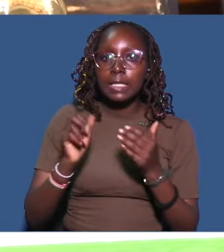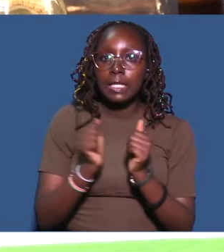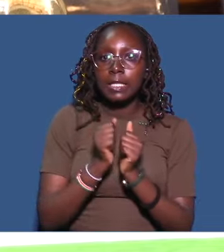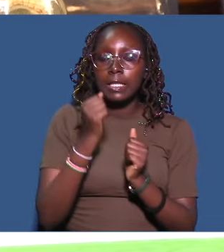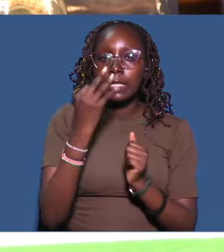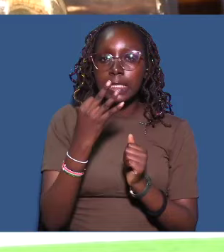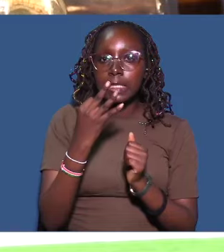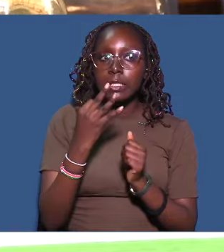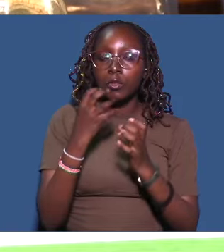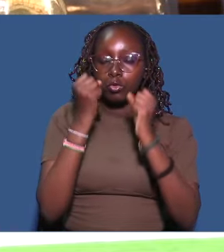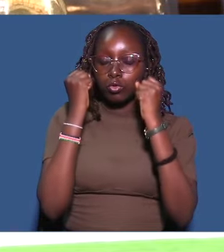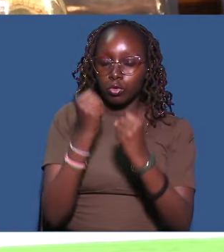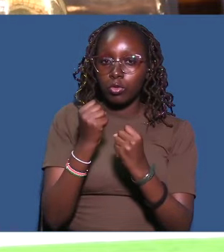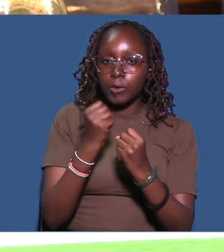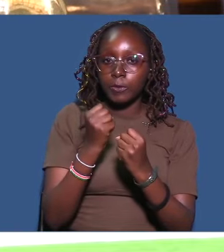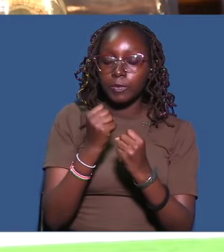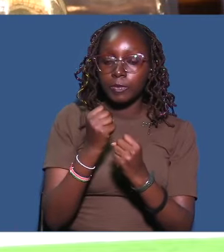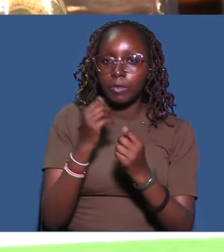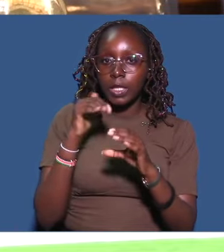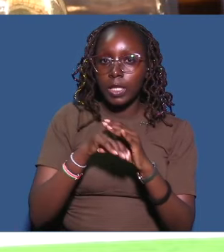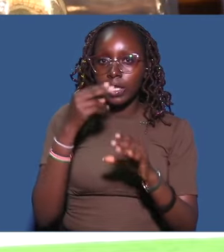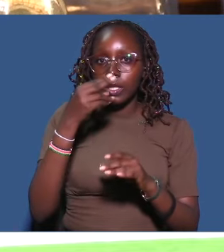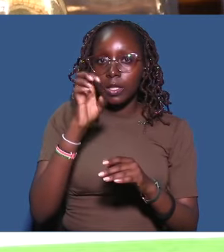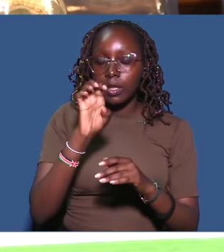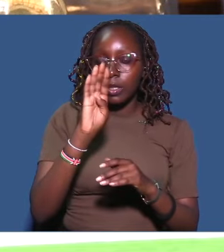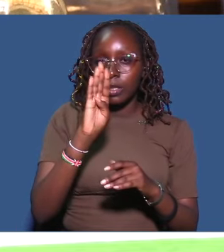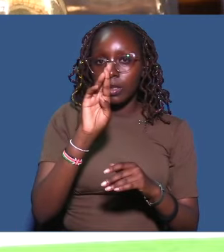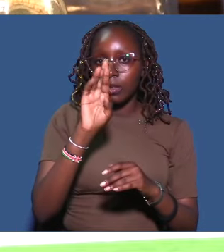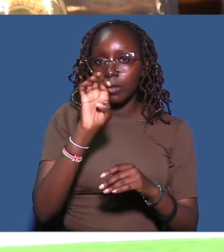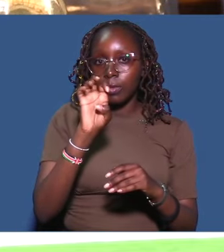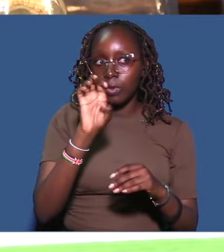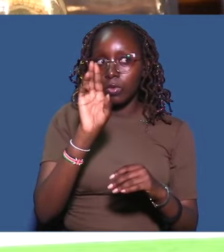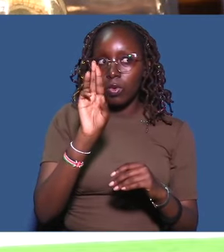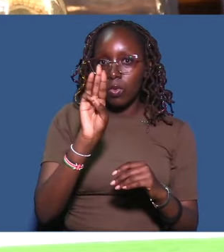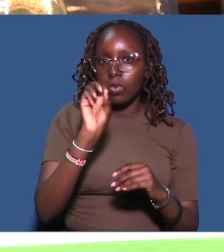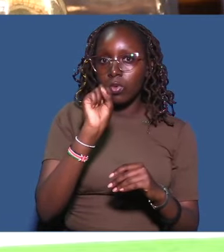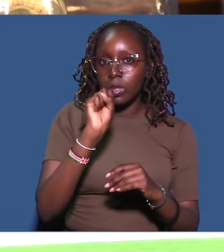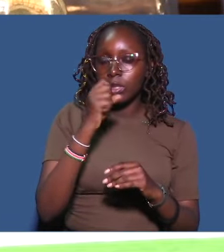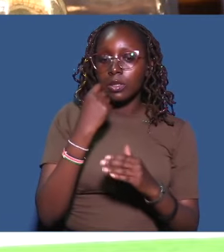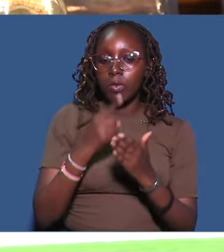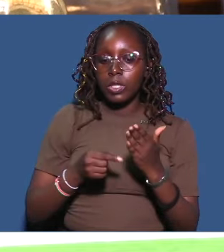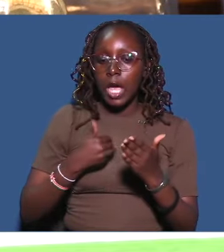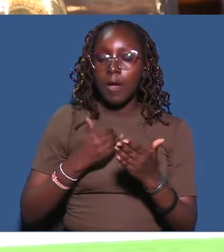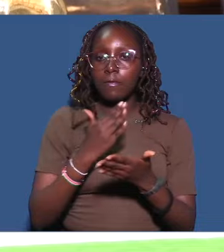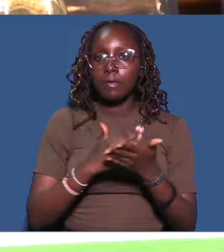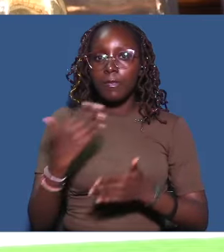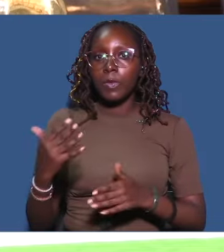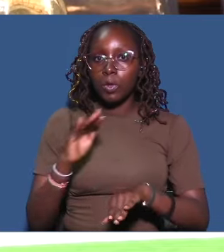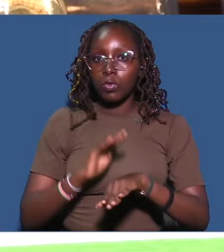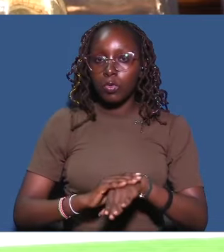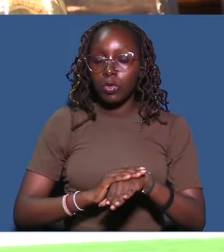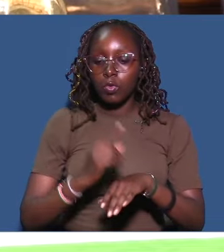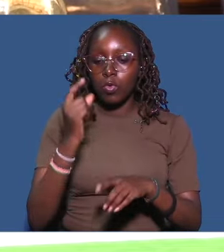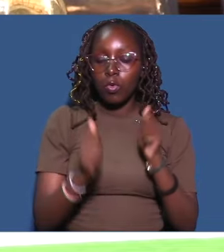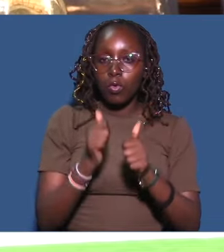3. Straining towards what lies ahead. So there's something good that is coming. There's something. Paul, you know, in his